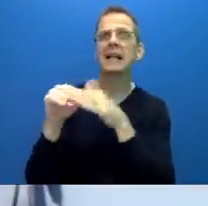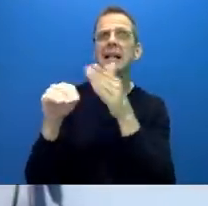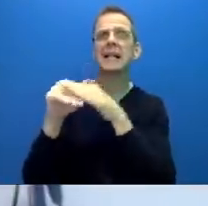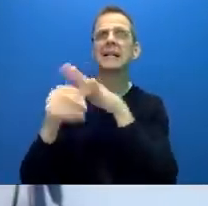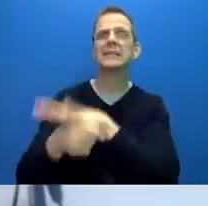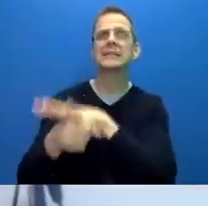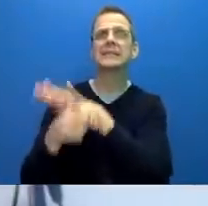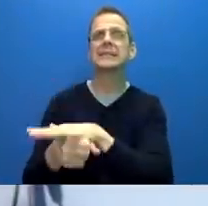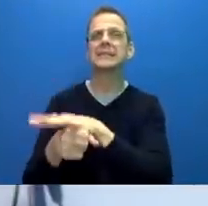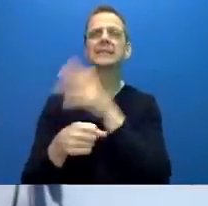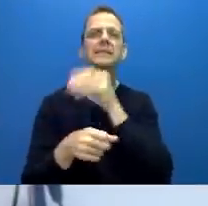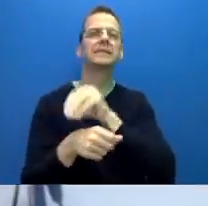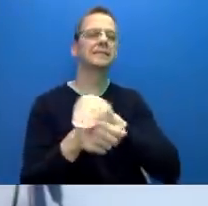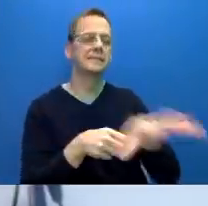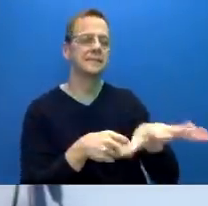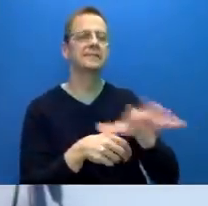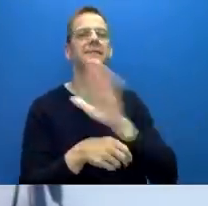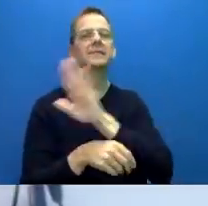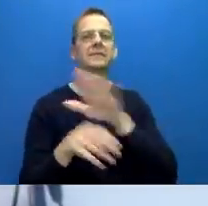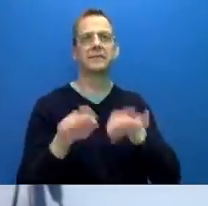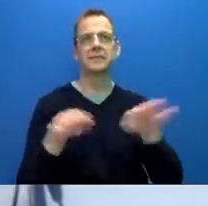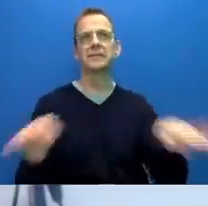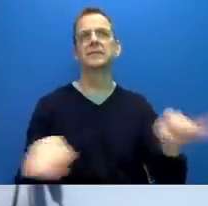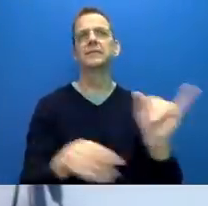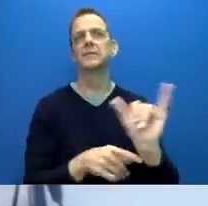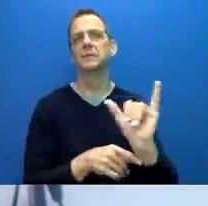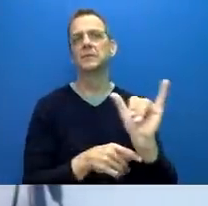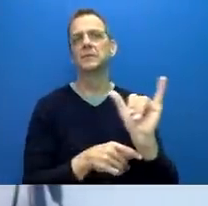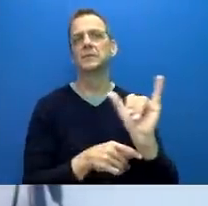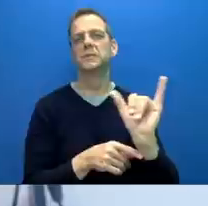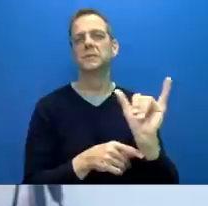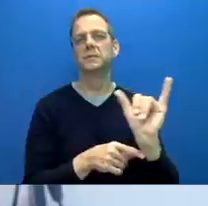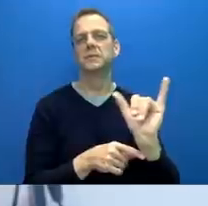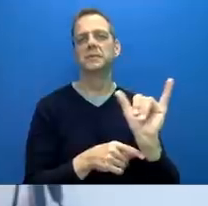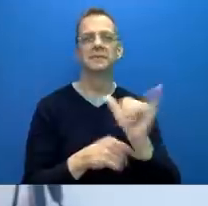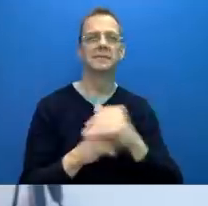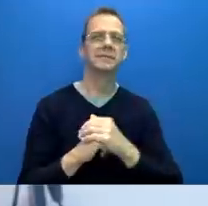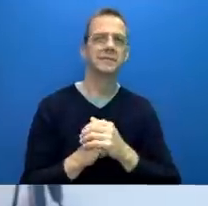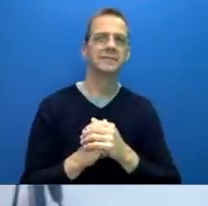trickles down to our kids as well. I mean, when we look at everything,